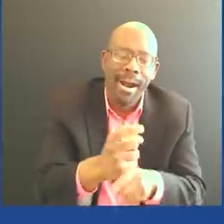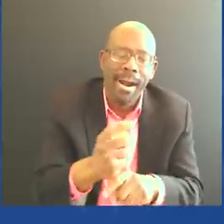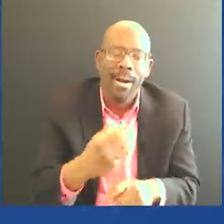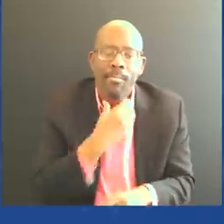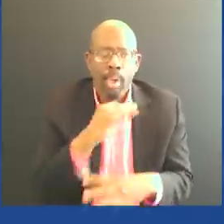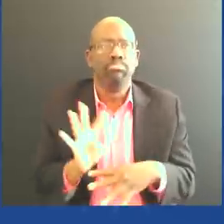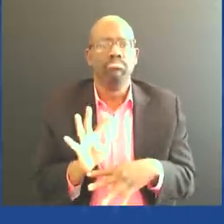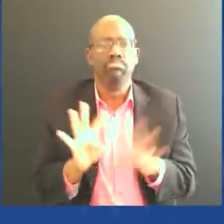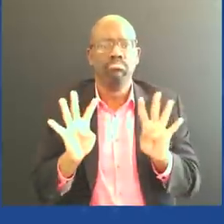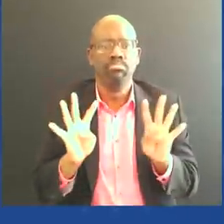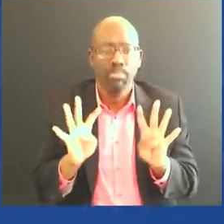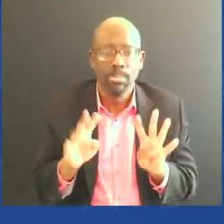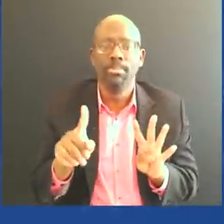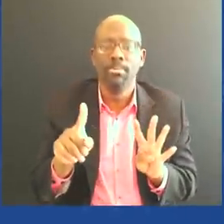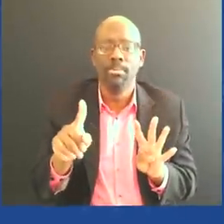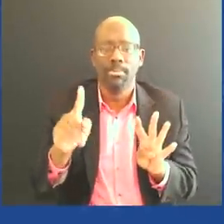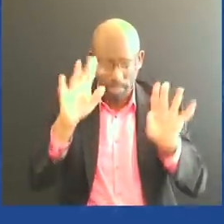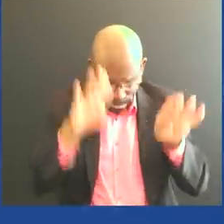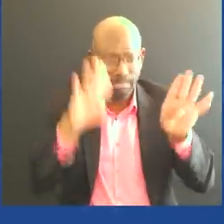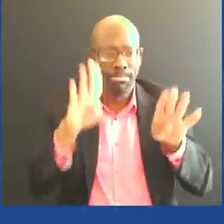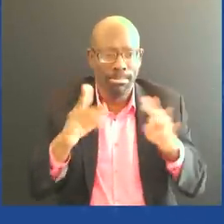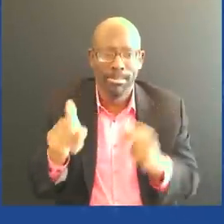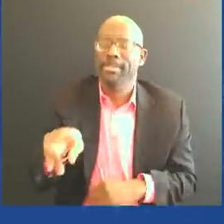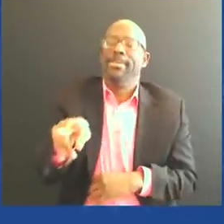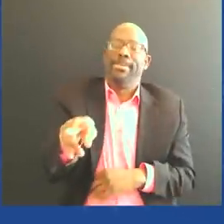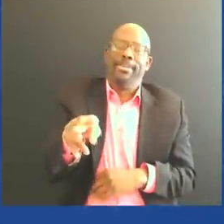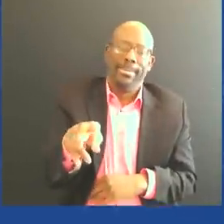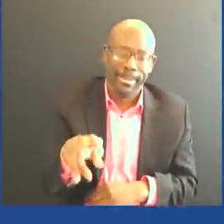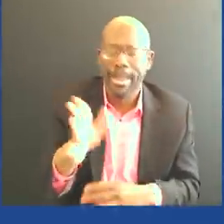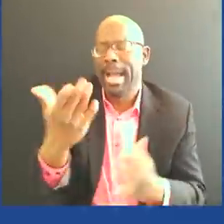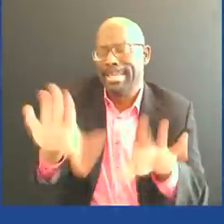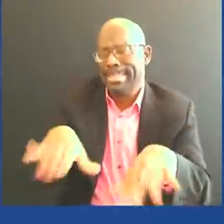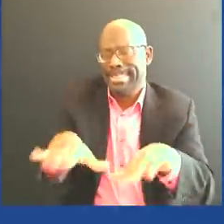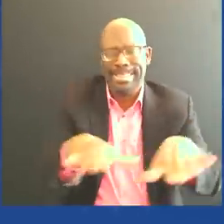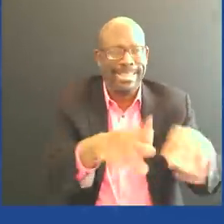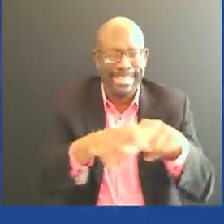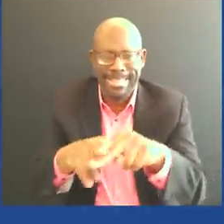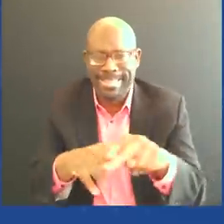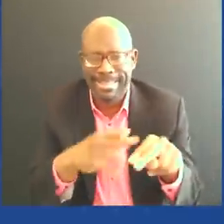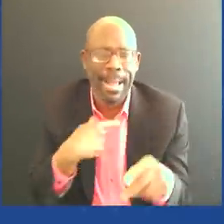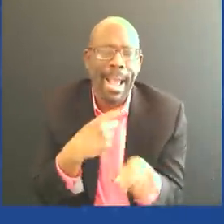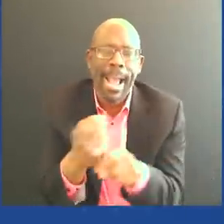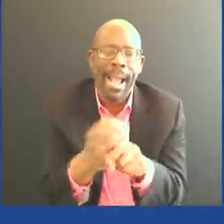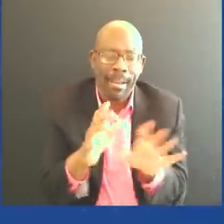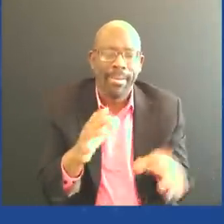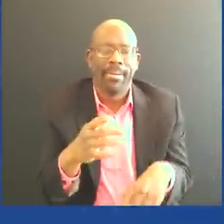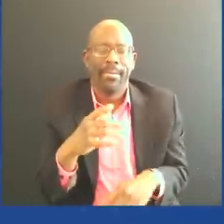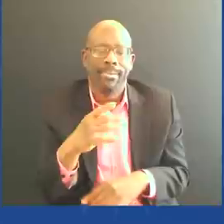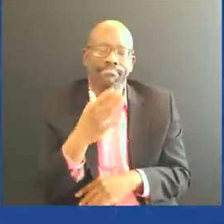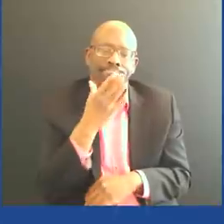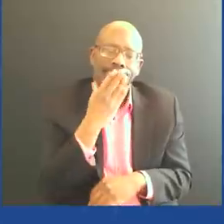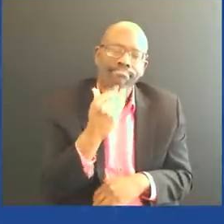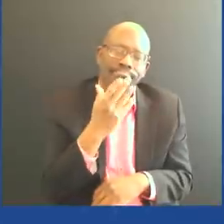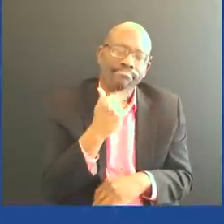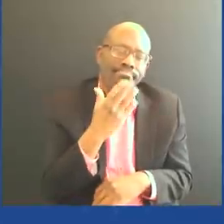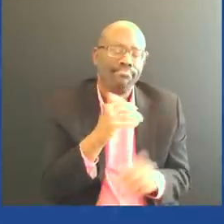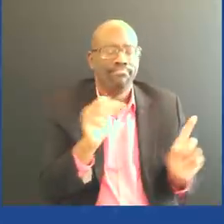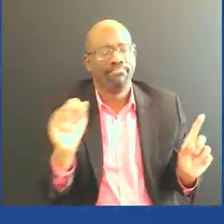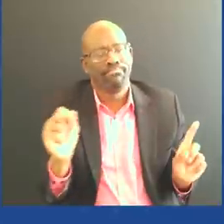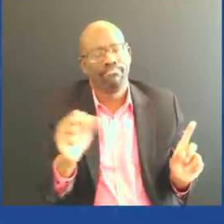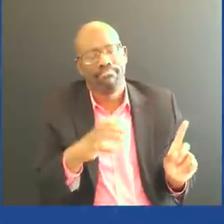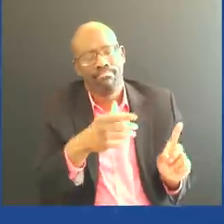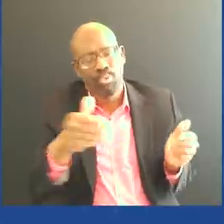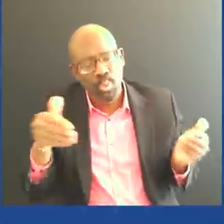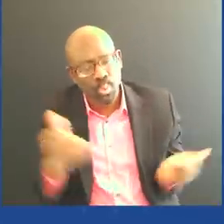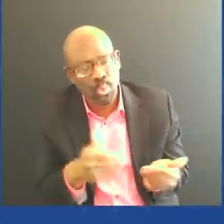Thank you, Mr. Secretary, for your kind introduction. And more importantly, thank you for all that you and your team have done to make this day and this event